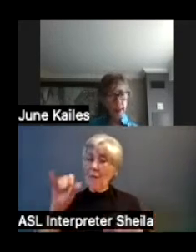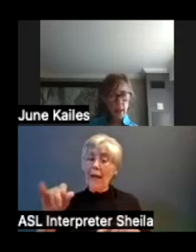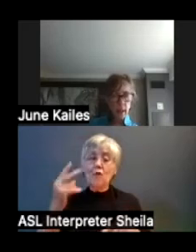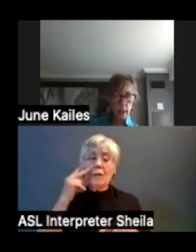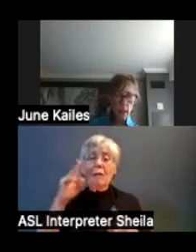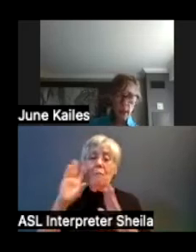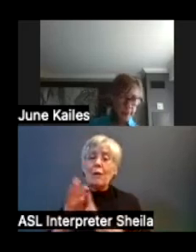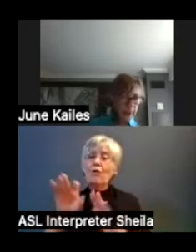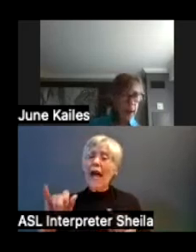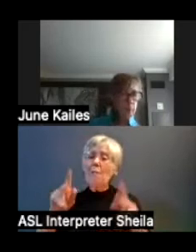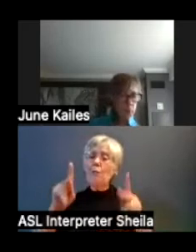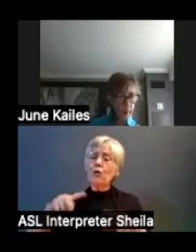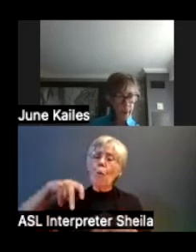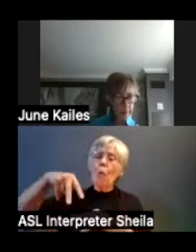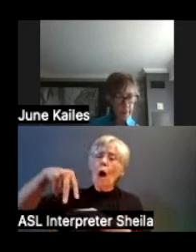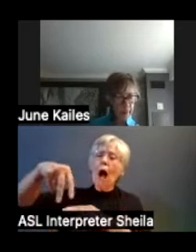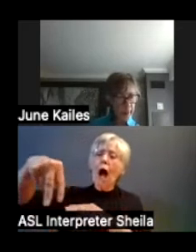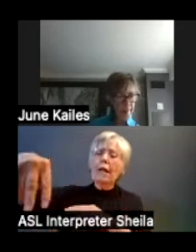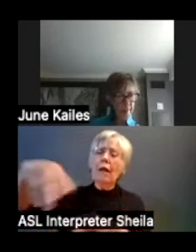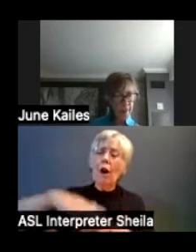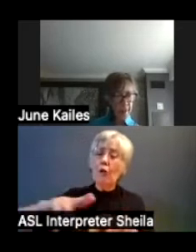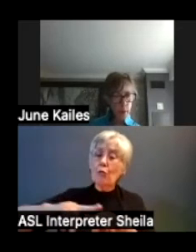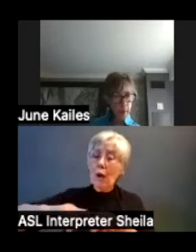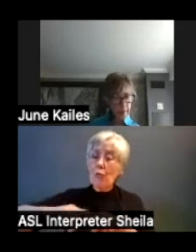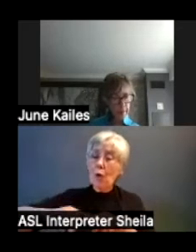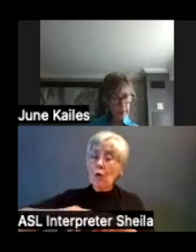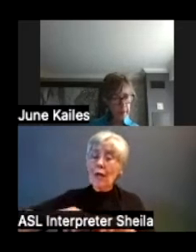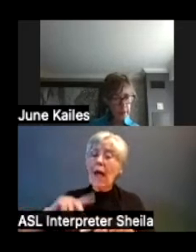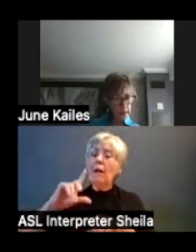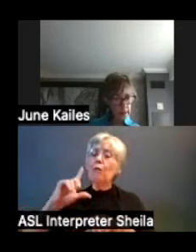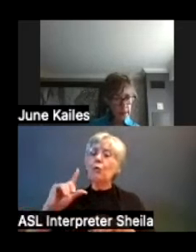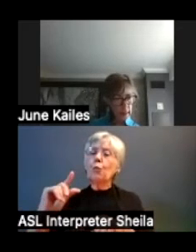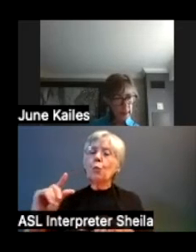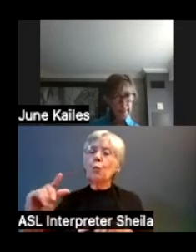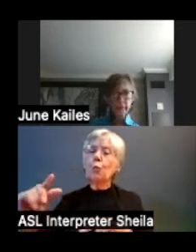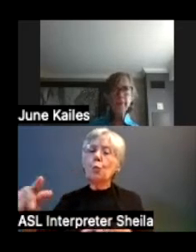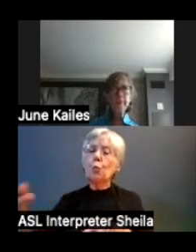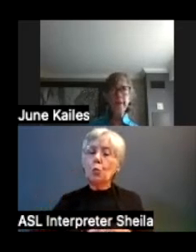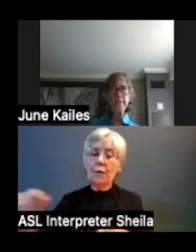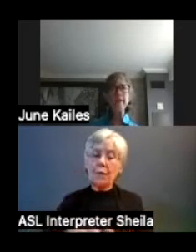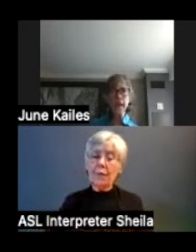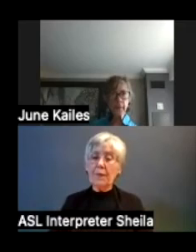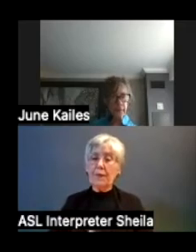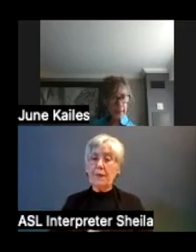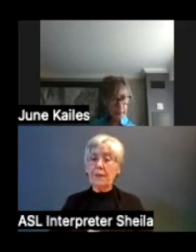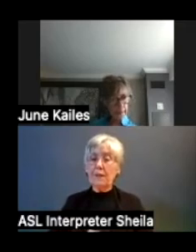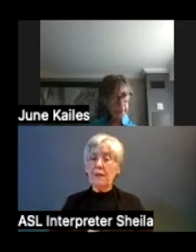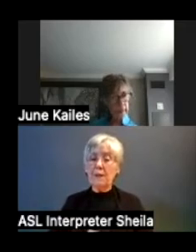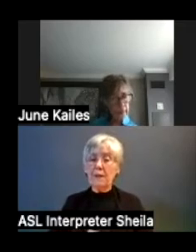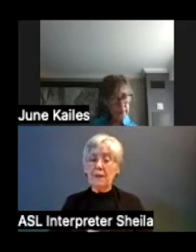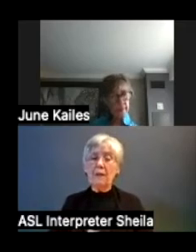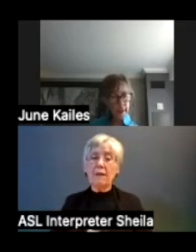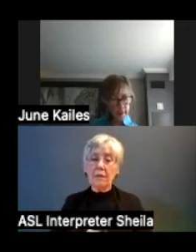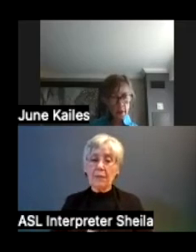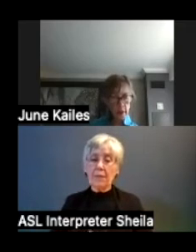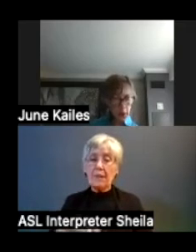walking railroad tracks and fading away in the distance. So the fade factor is